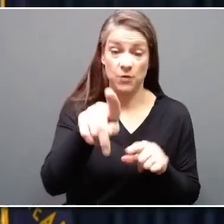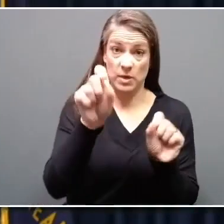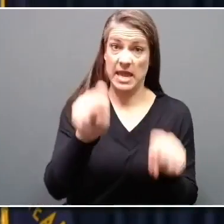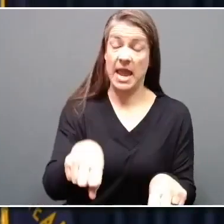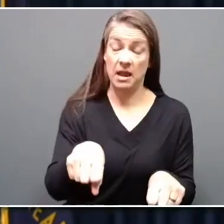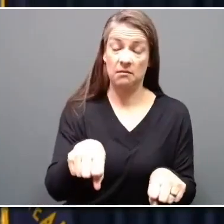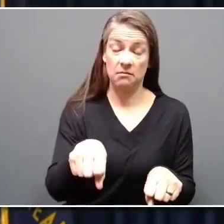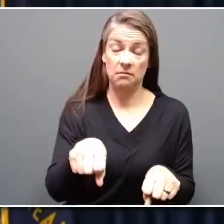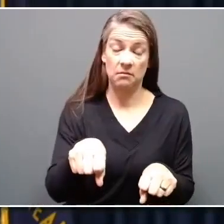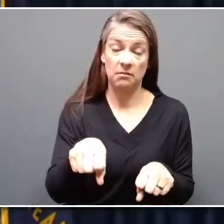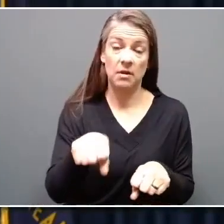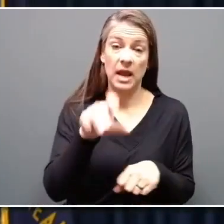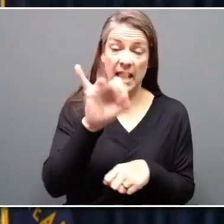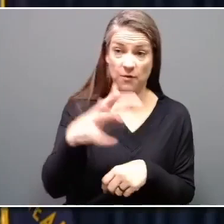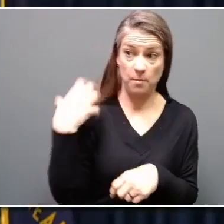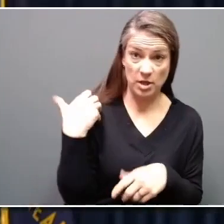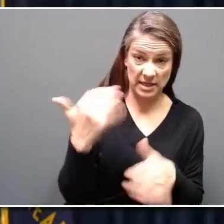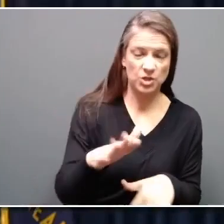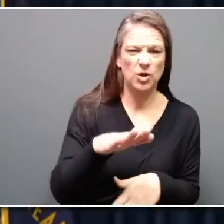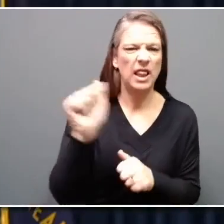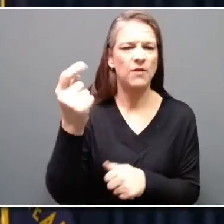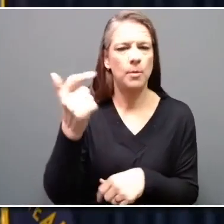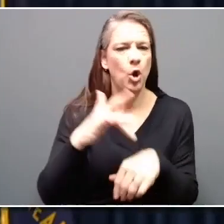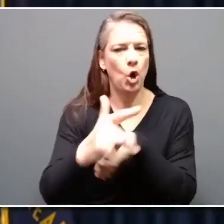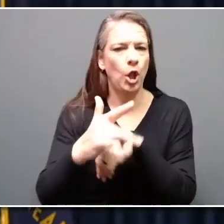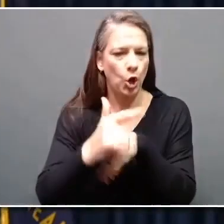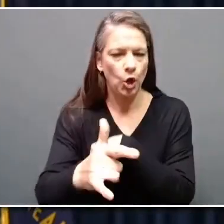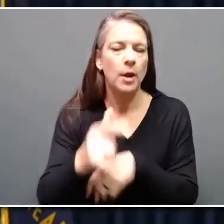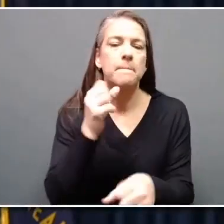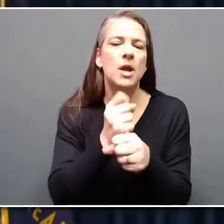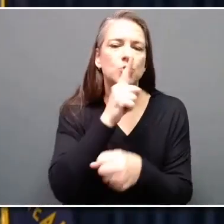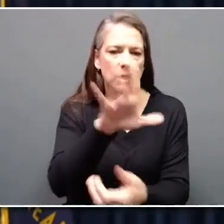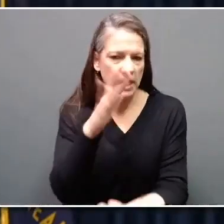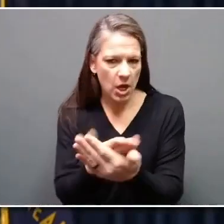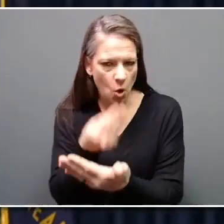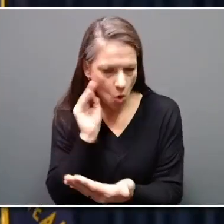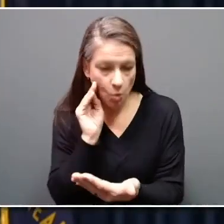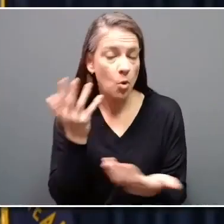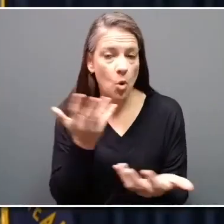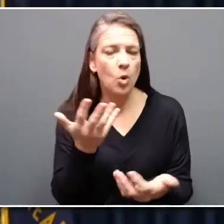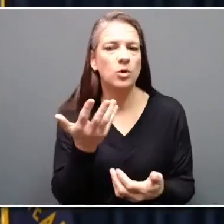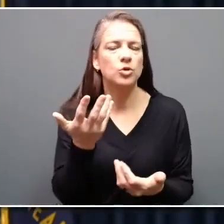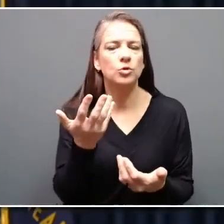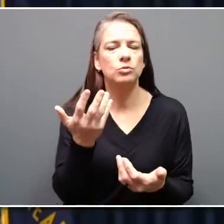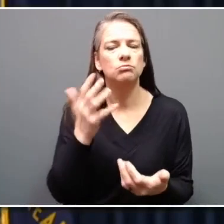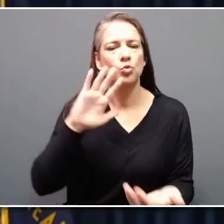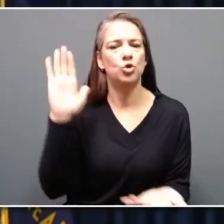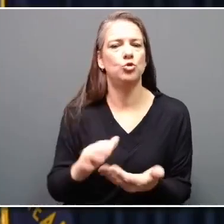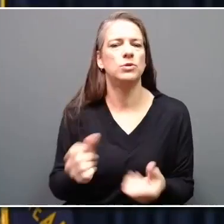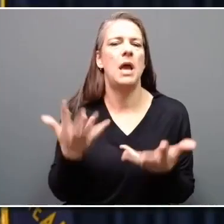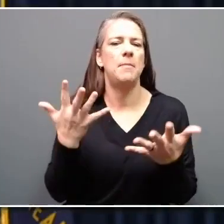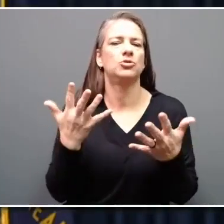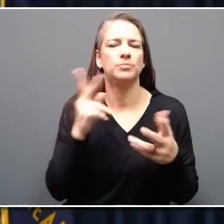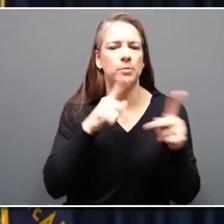and your employee will let you, I'd leave a little bit early to make sure you can get home, or to reduce the amount of traffic that are